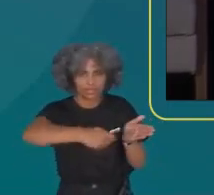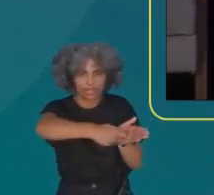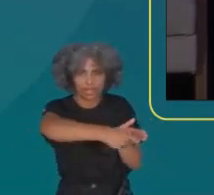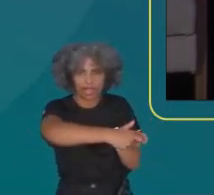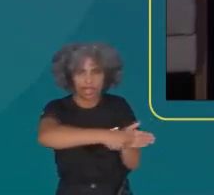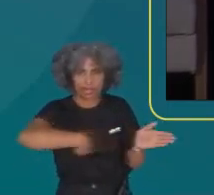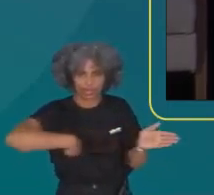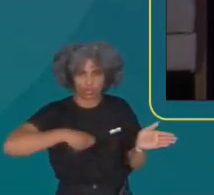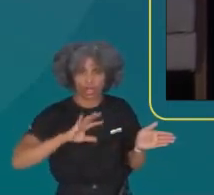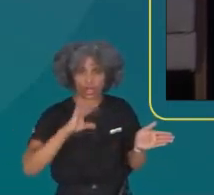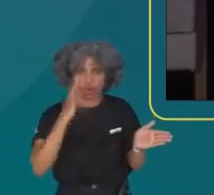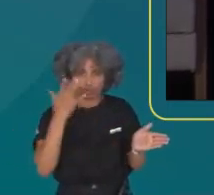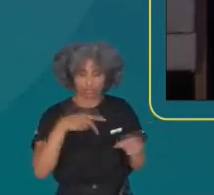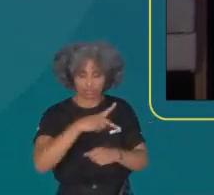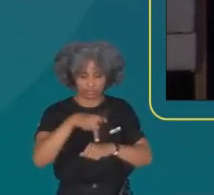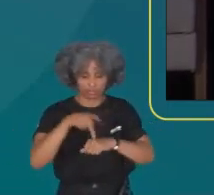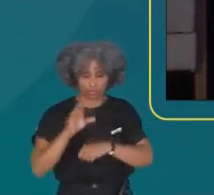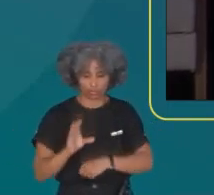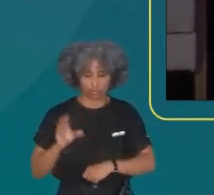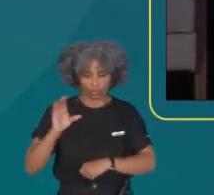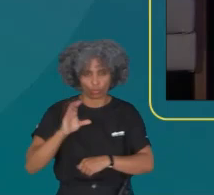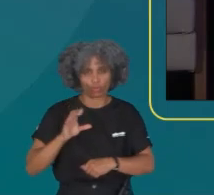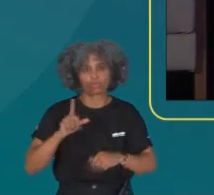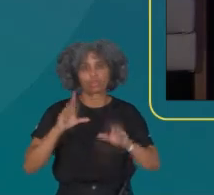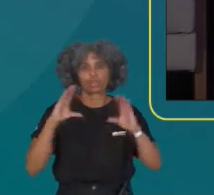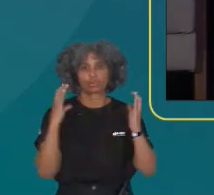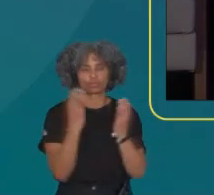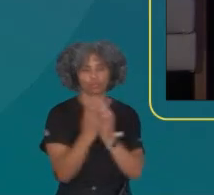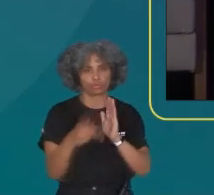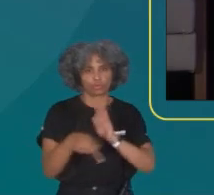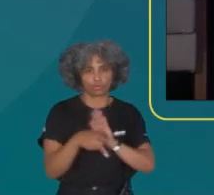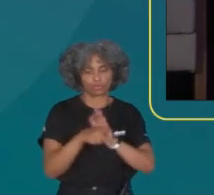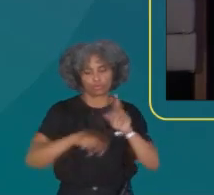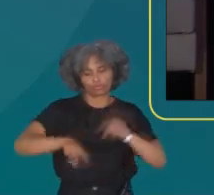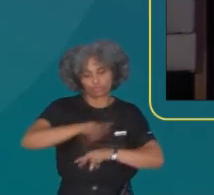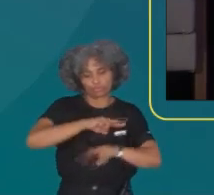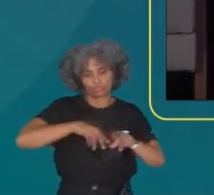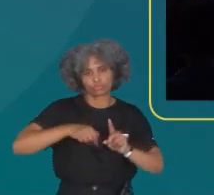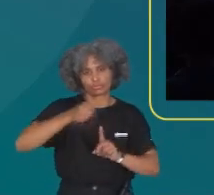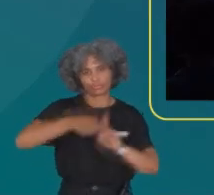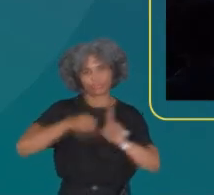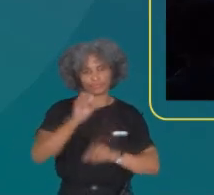at the Biodiversity Conference in October.